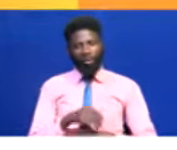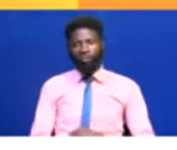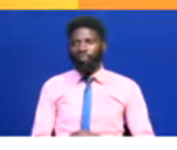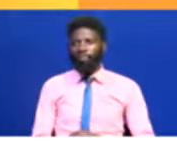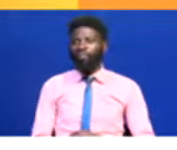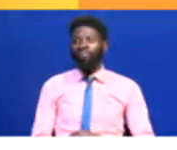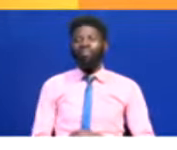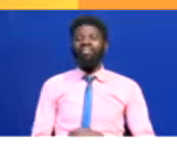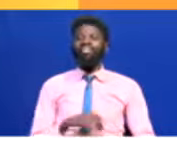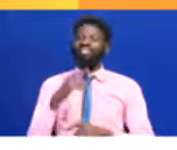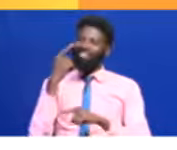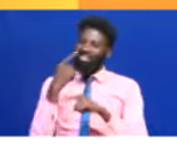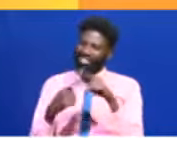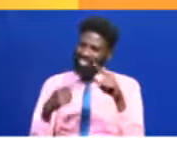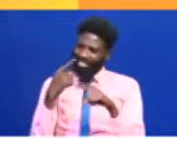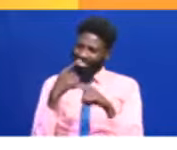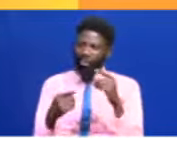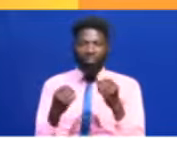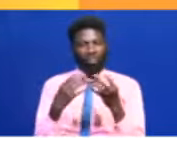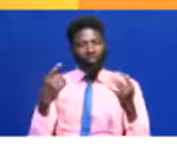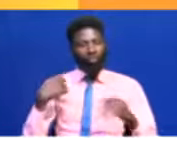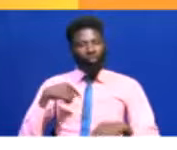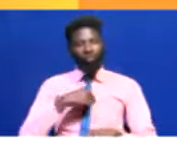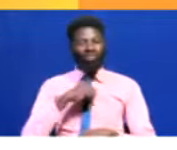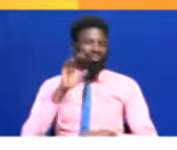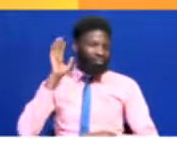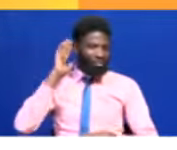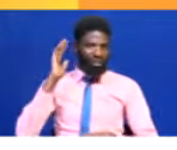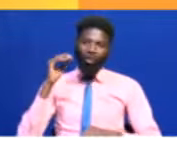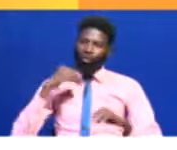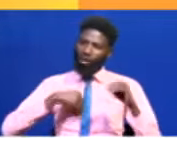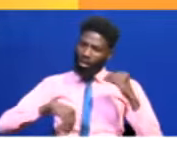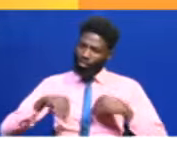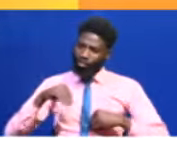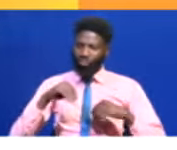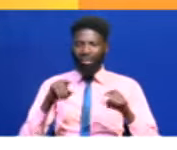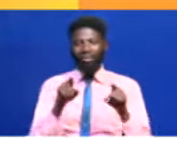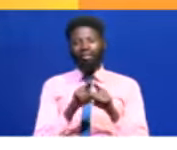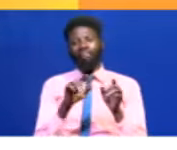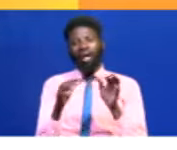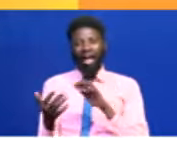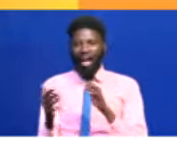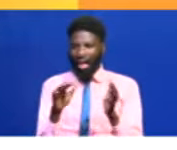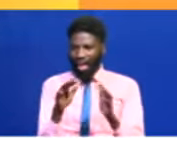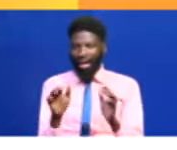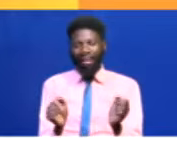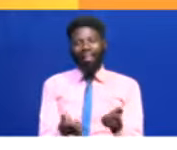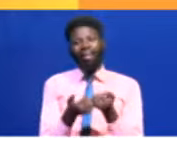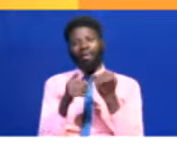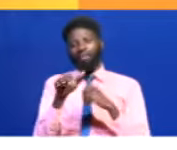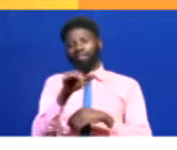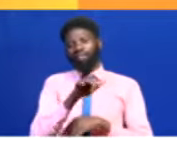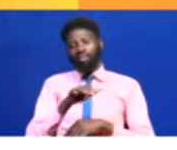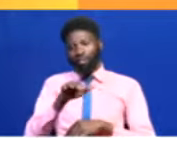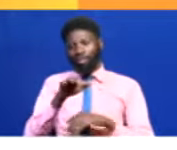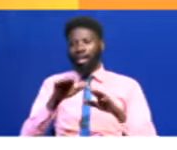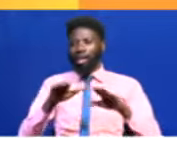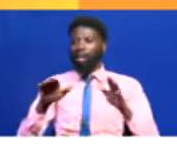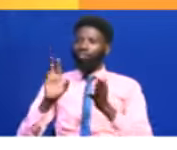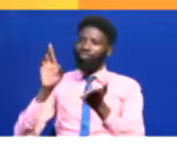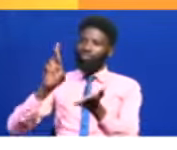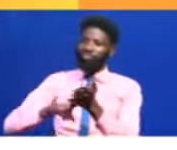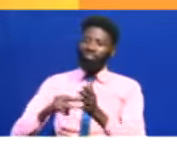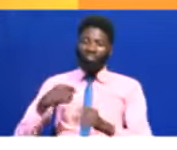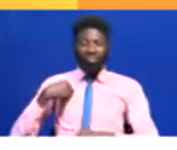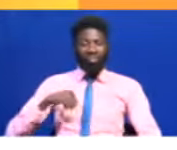For many years, we've heard about corruption and cartels in the land registries. I'm proud